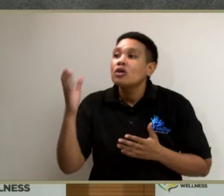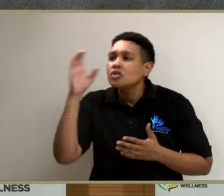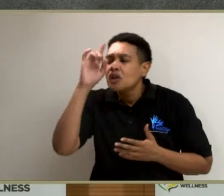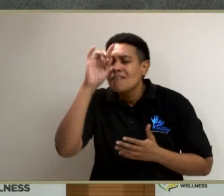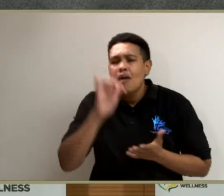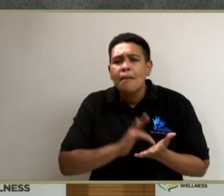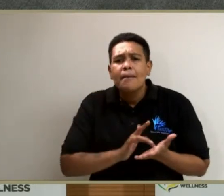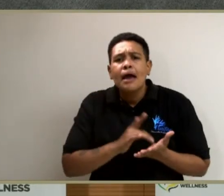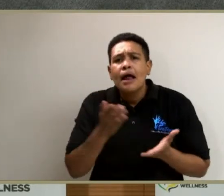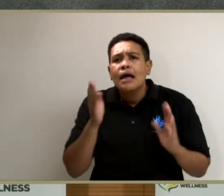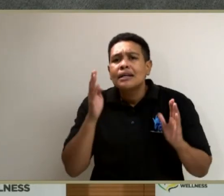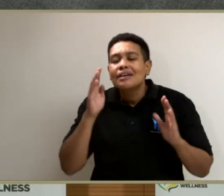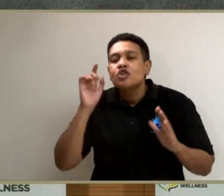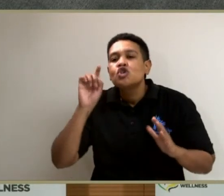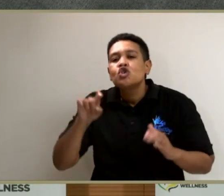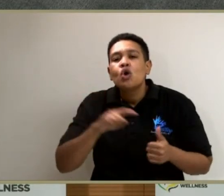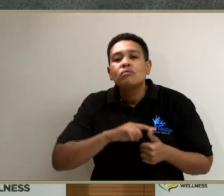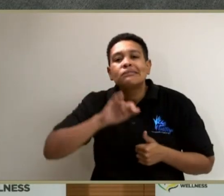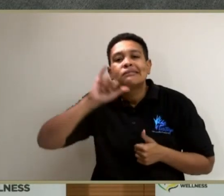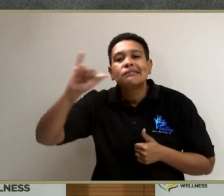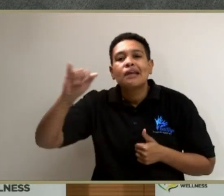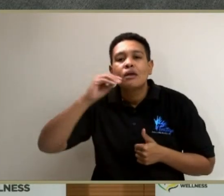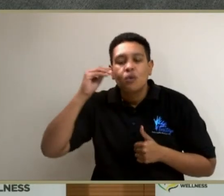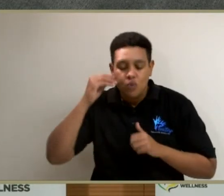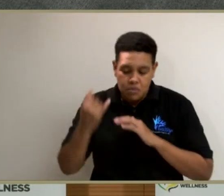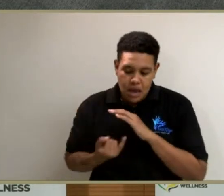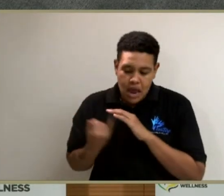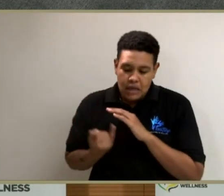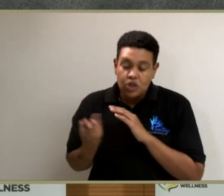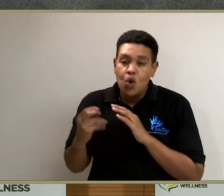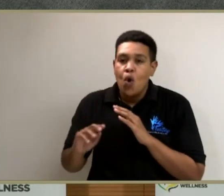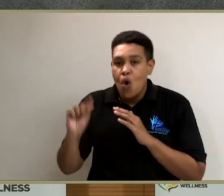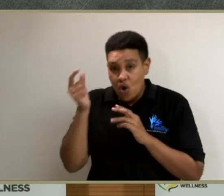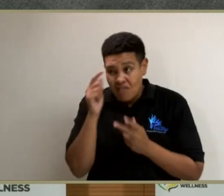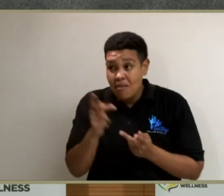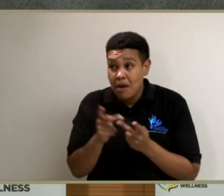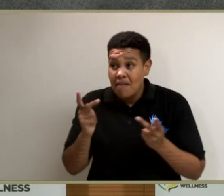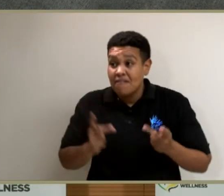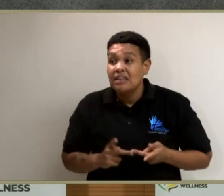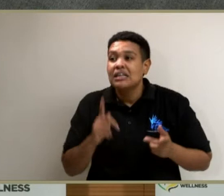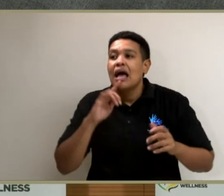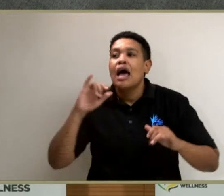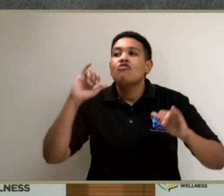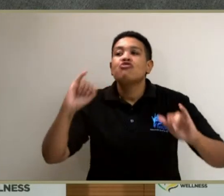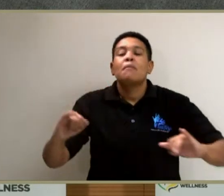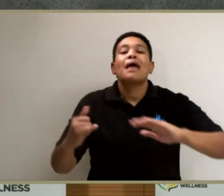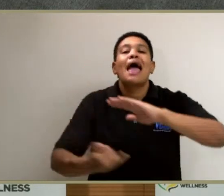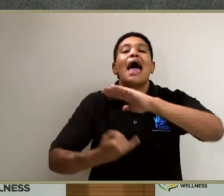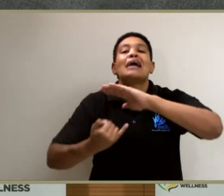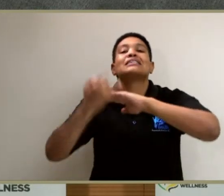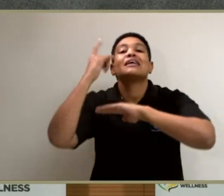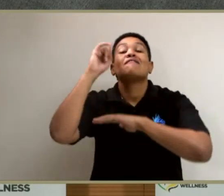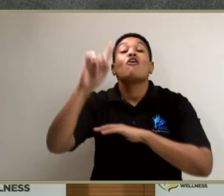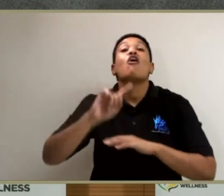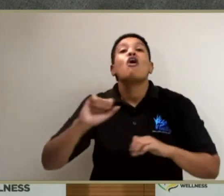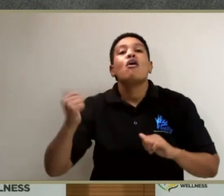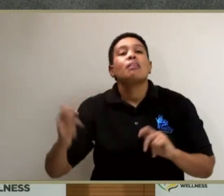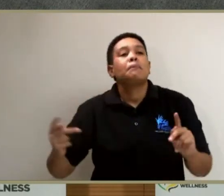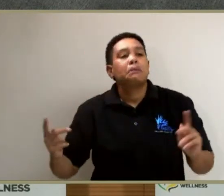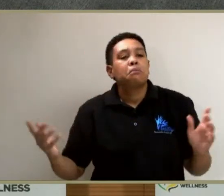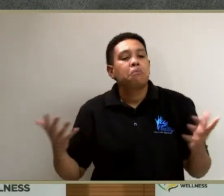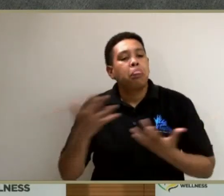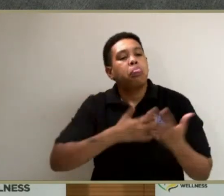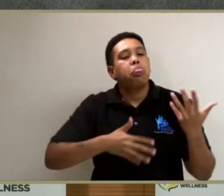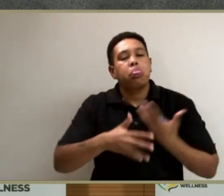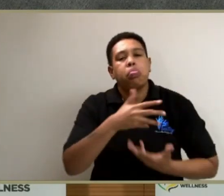medical attention, A, remain in isolation at a home or government facility and remain isolated from other persons in